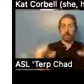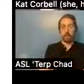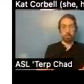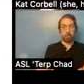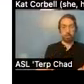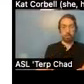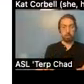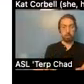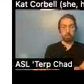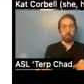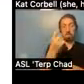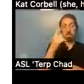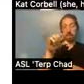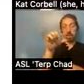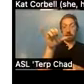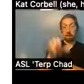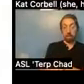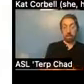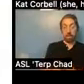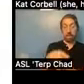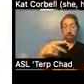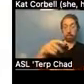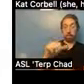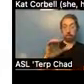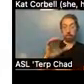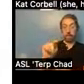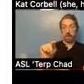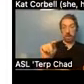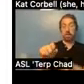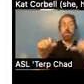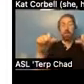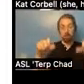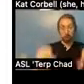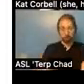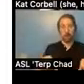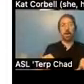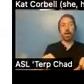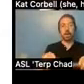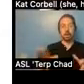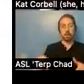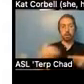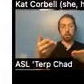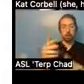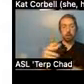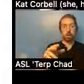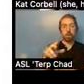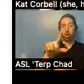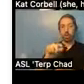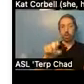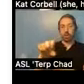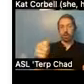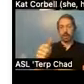application, including a shelter provider, a street outreach connection, a hospital or psychiatric treatment facility,